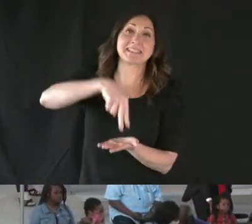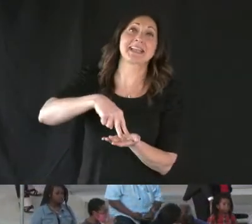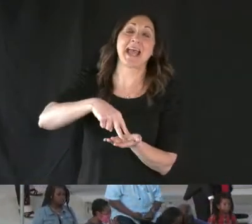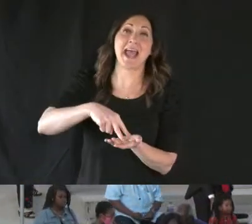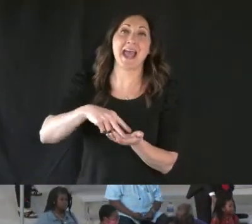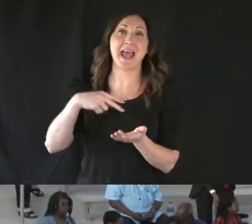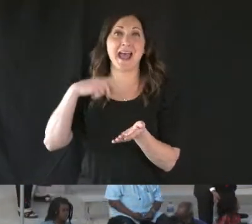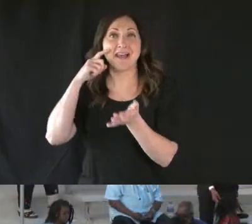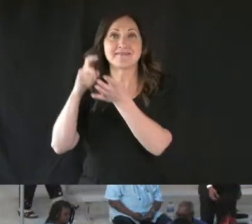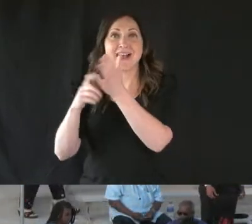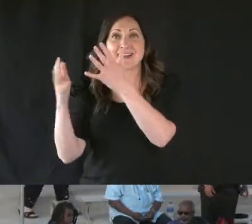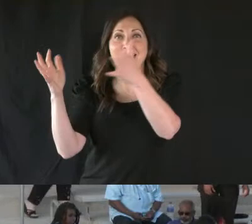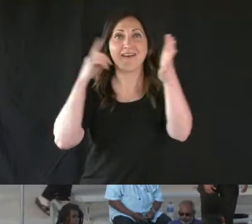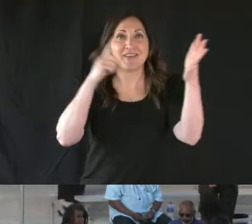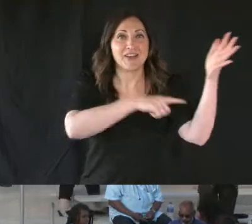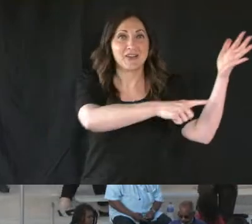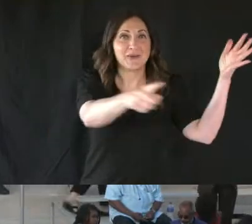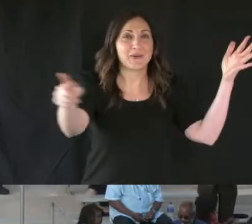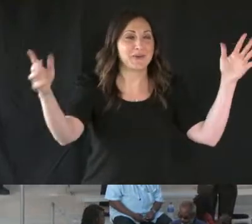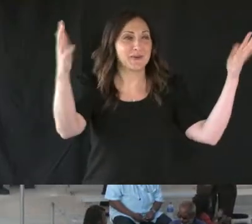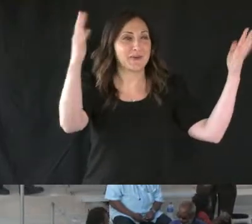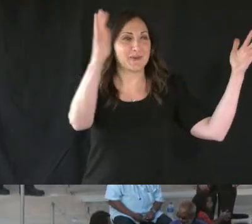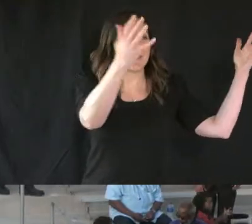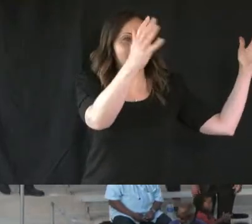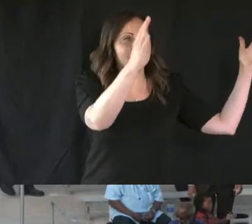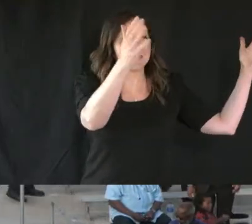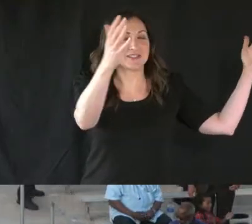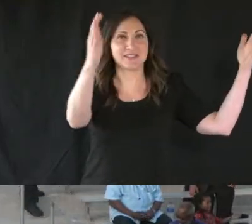be recognized?